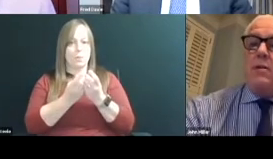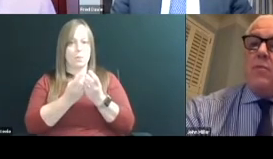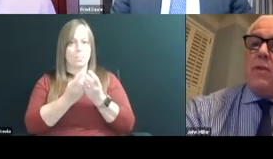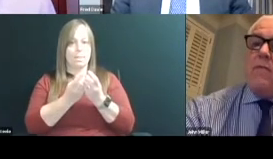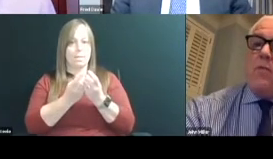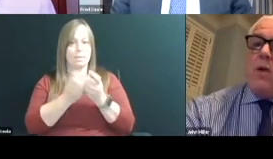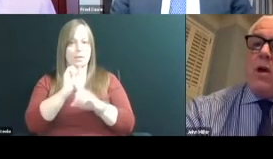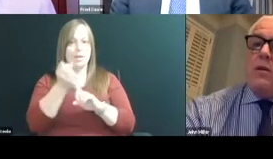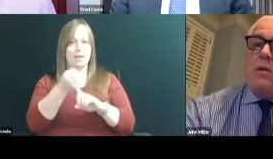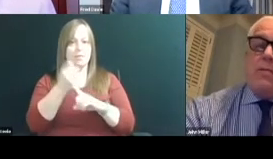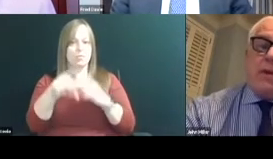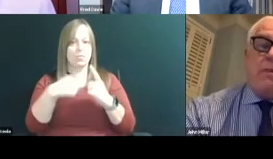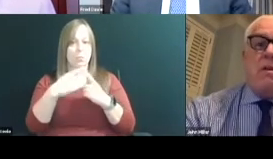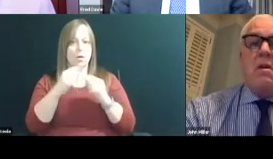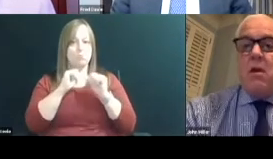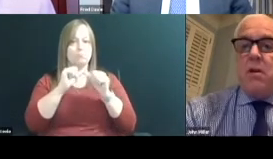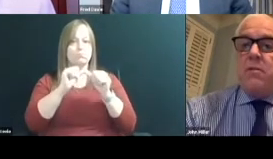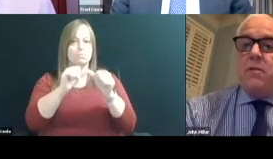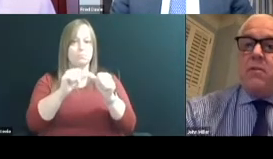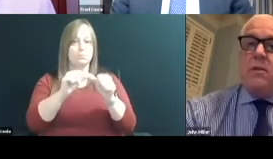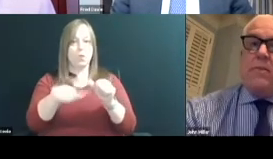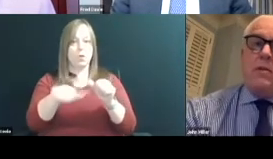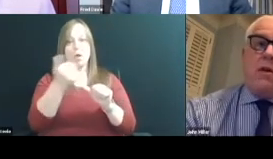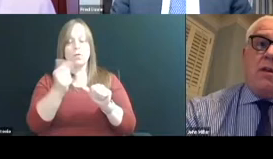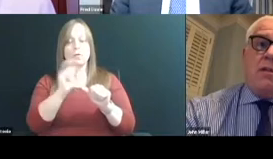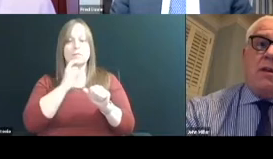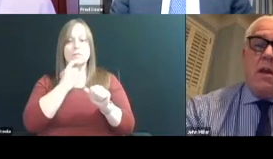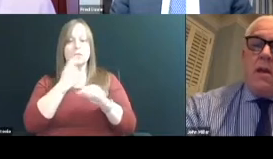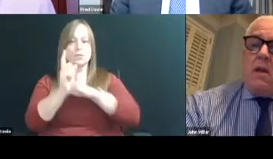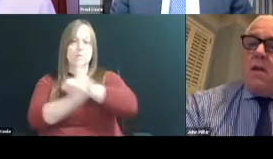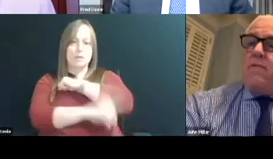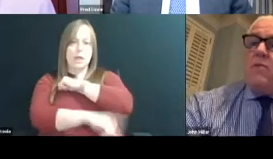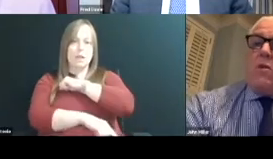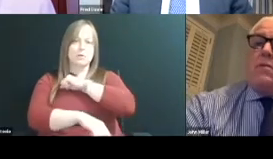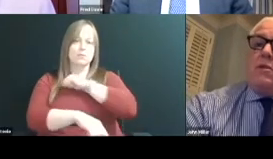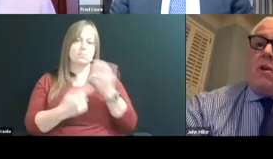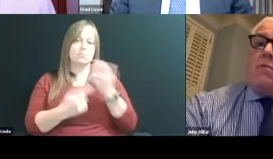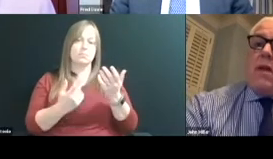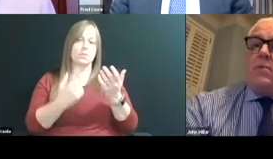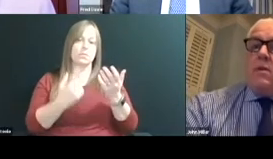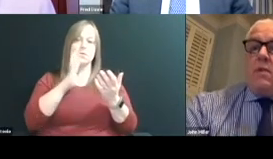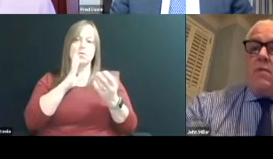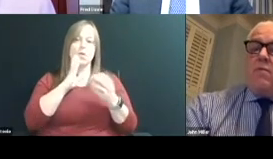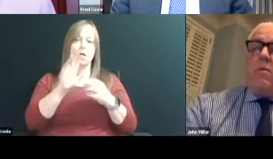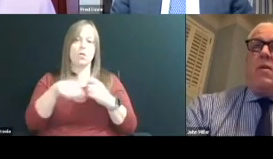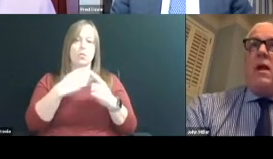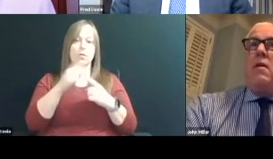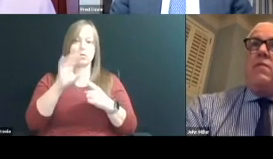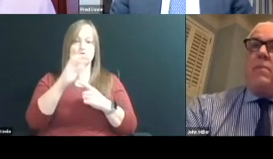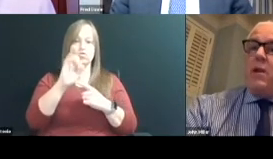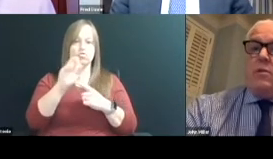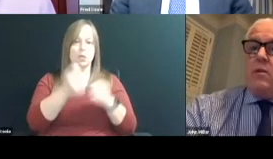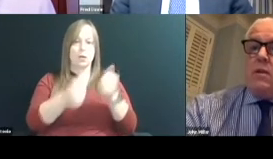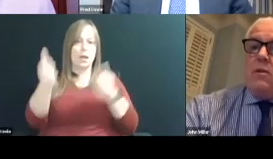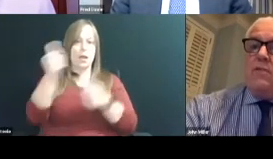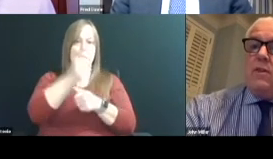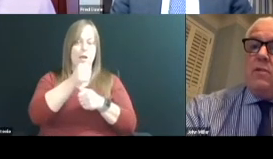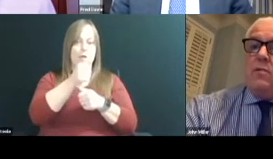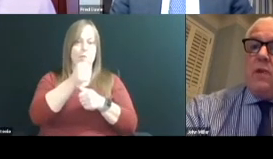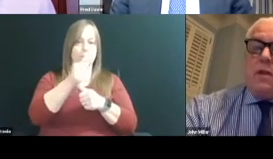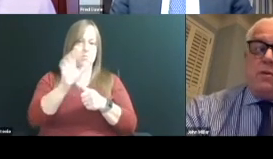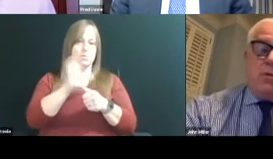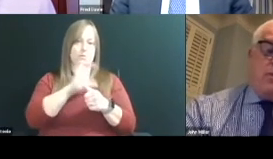are cases where they've gone on to commit other serious misconduct. If you talk to Chuck Ramsey, the former head of the Major City